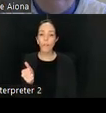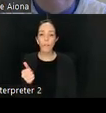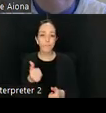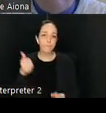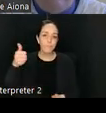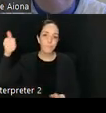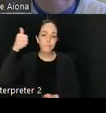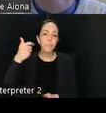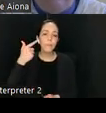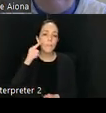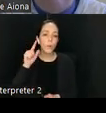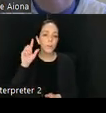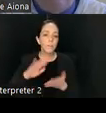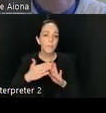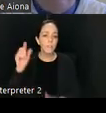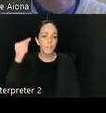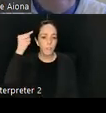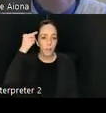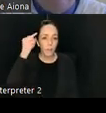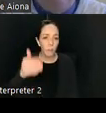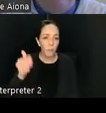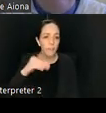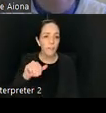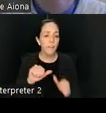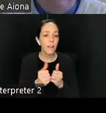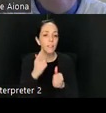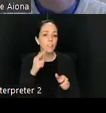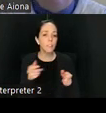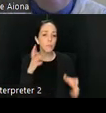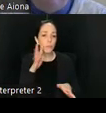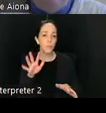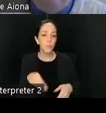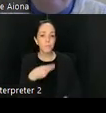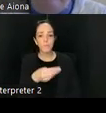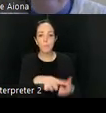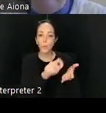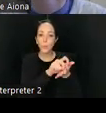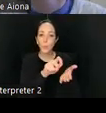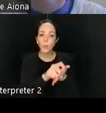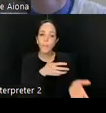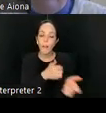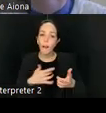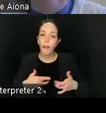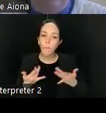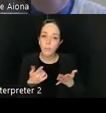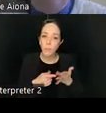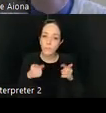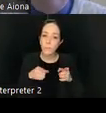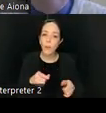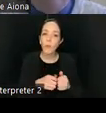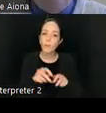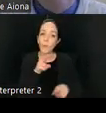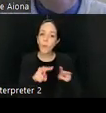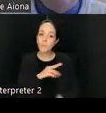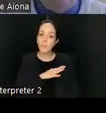agency director will provide written updates at each full oversight board meeting. with information on the status of agency investigations